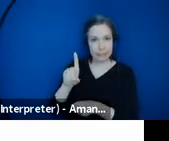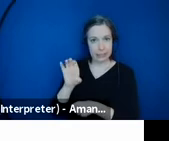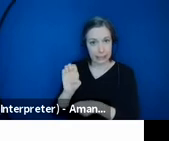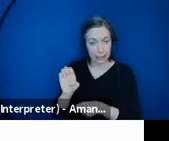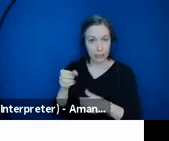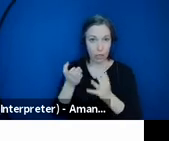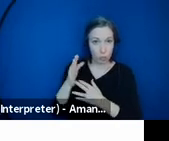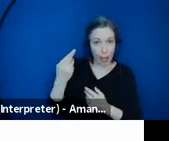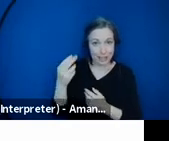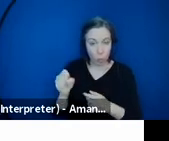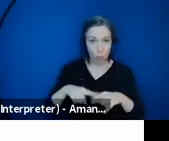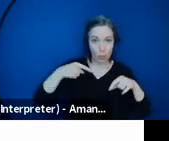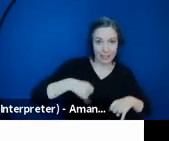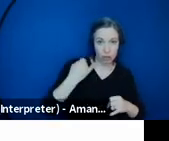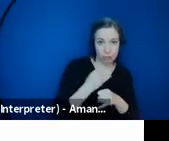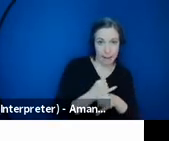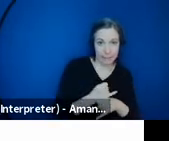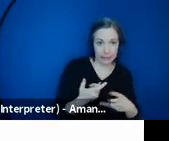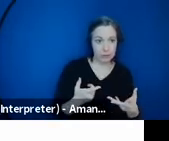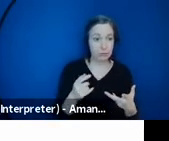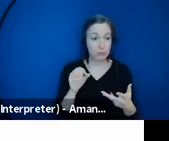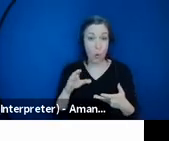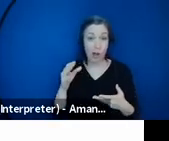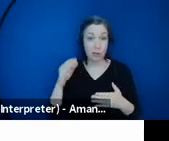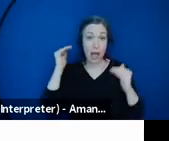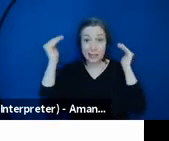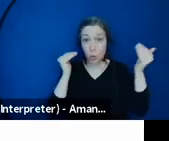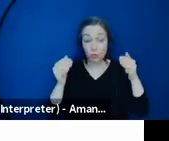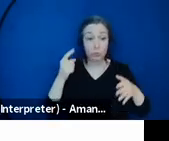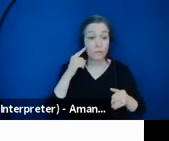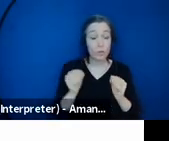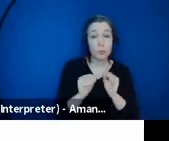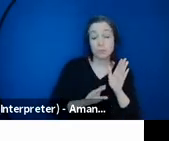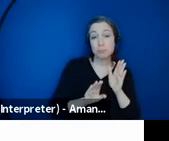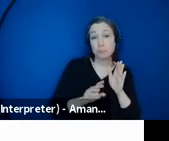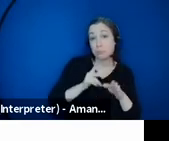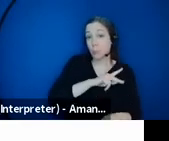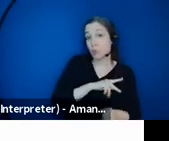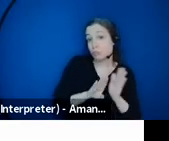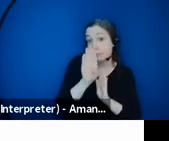We also have the option for students to be visiting students and you can attend FCC.